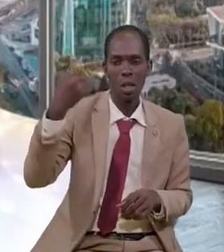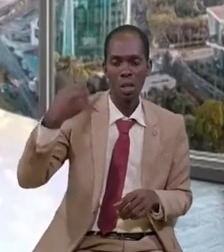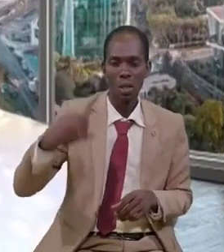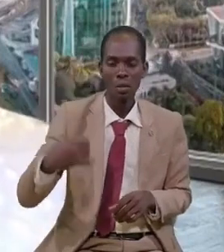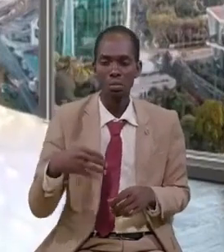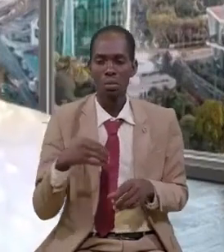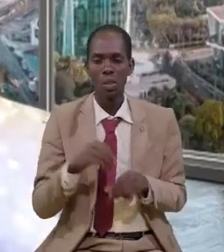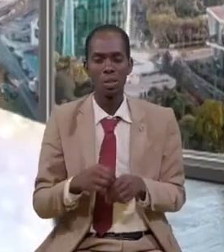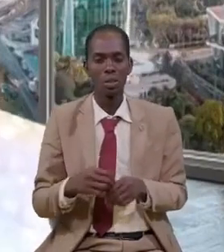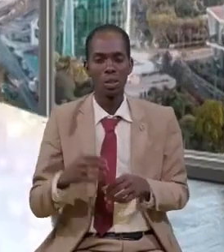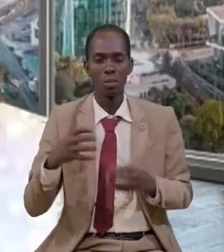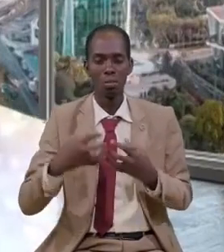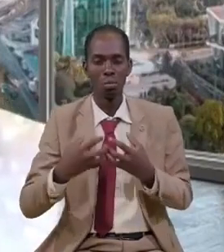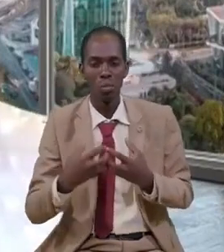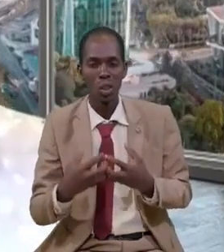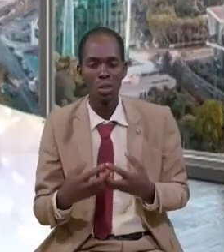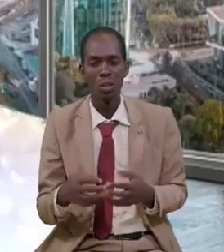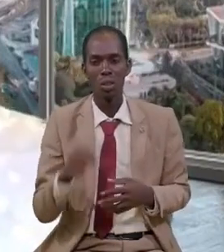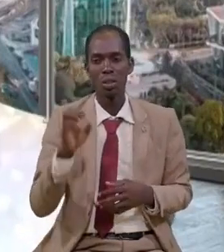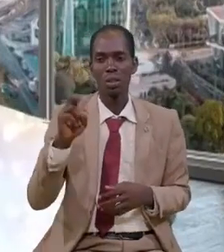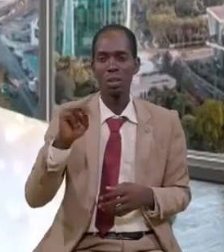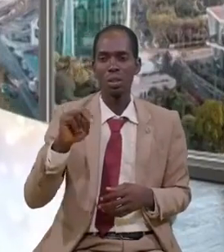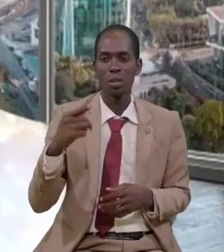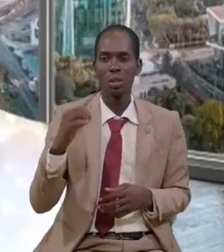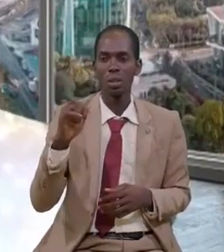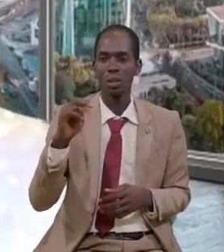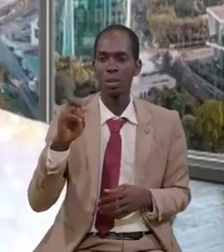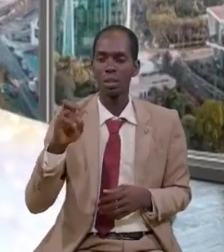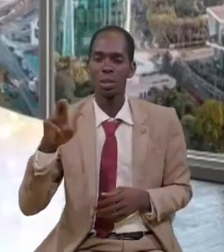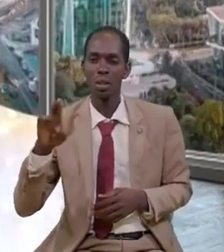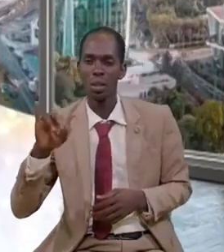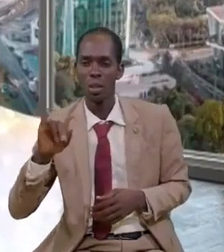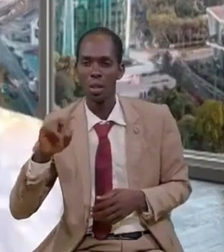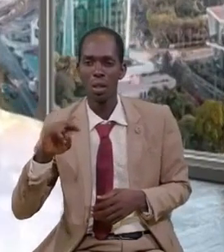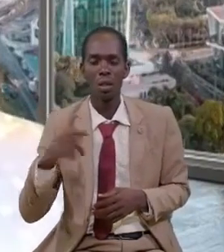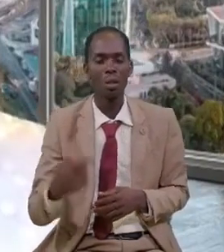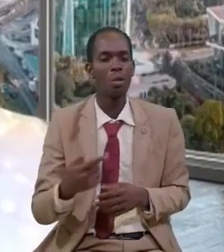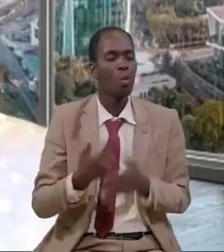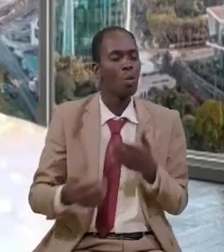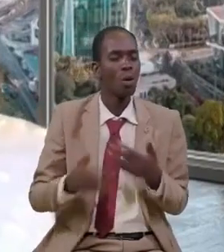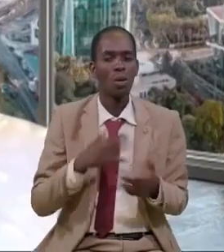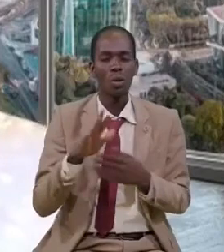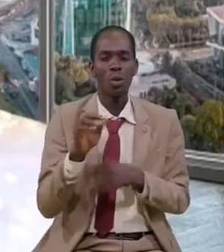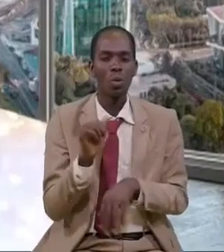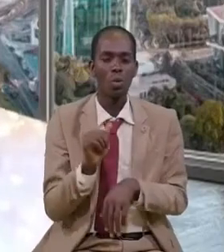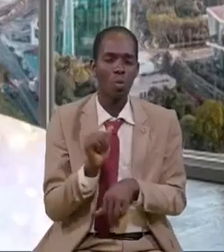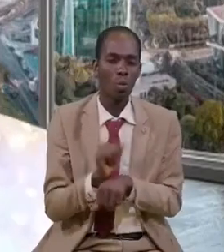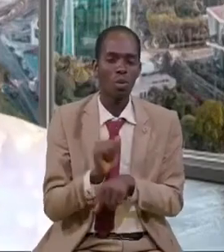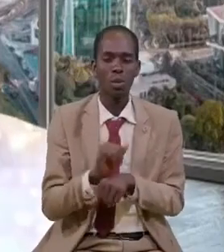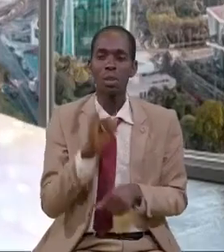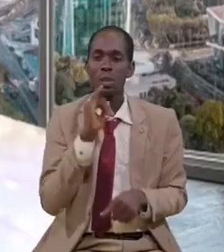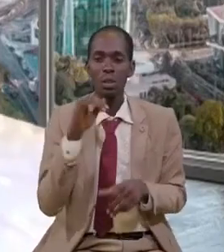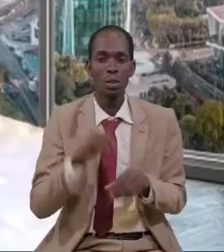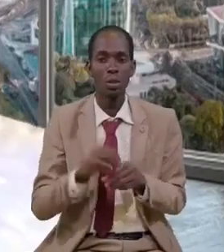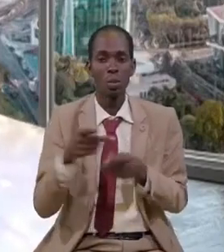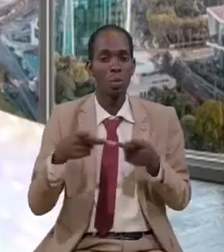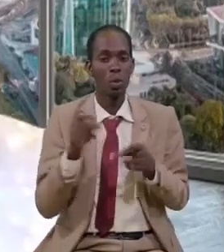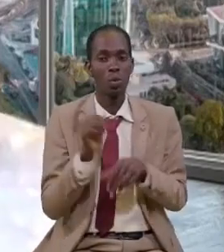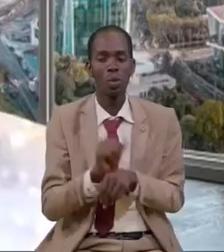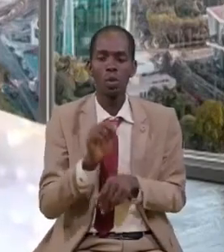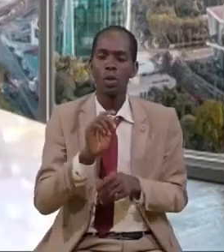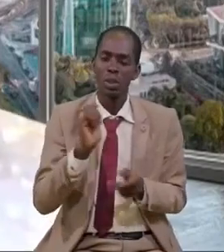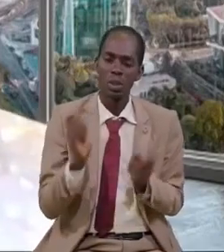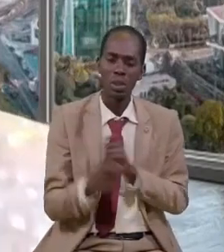business, whatever your calling is in your secular world, you can turn it around and use it for the glory of God. We're